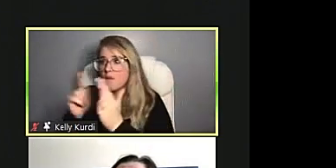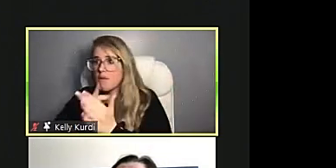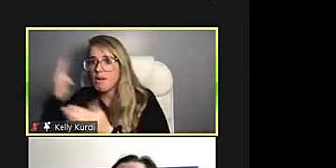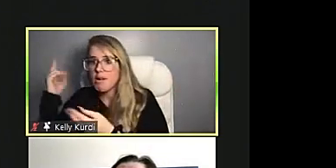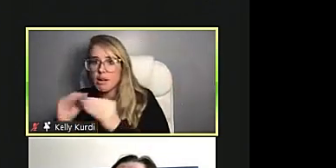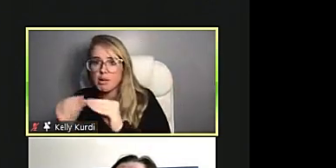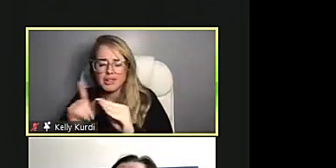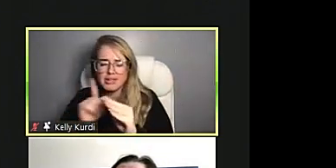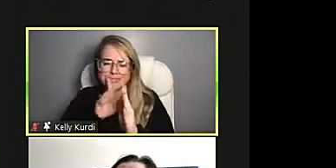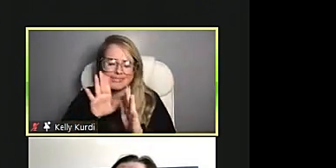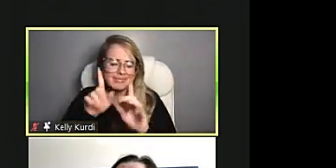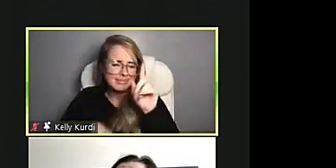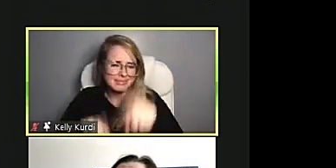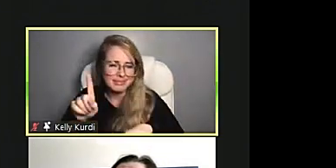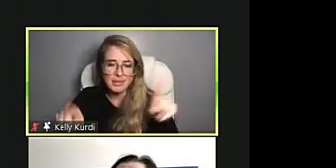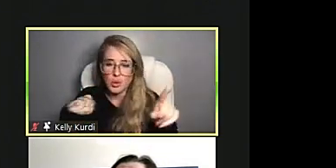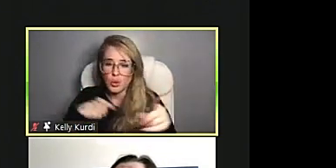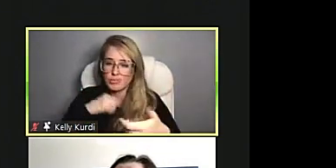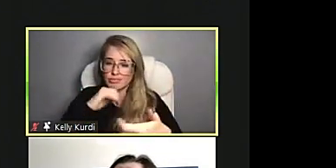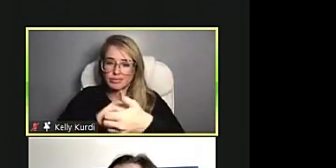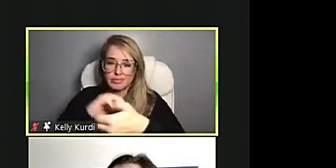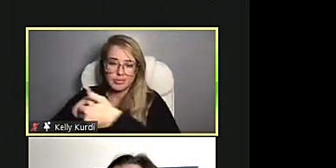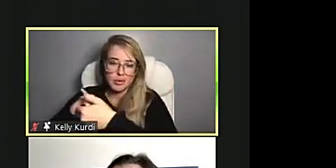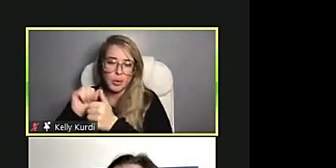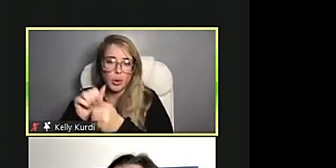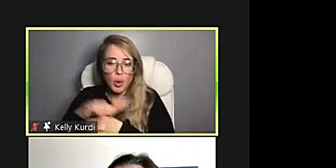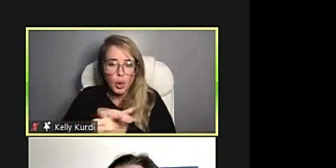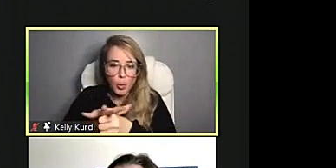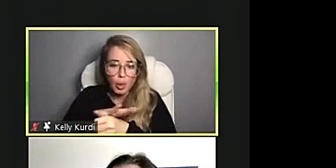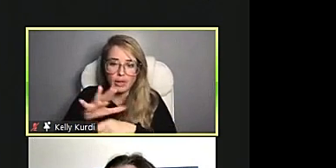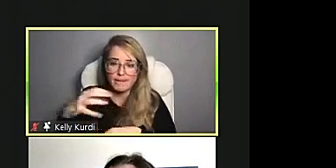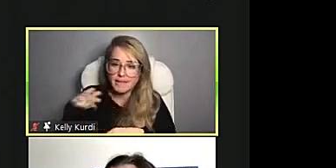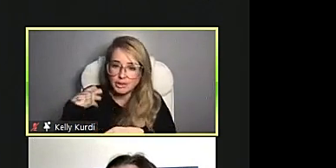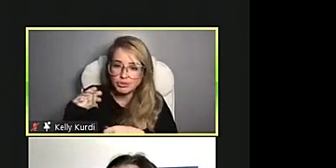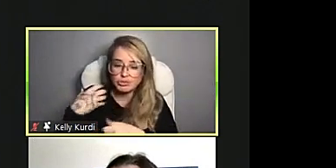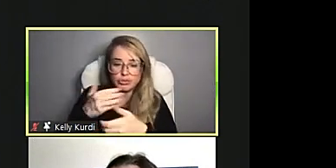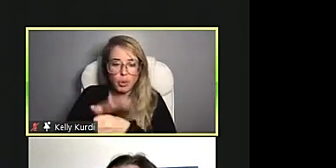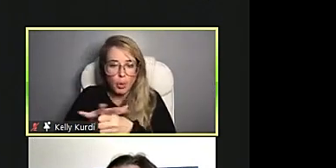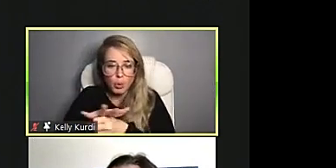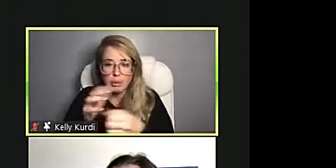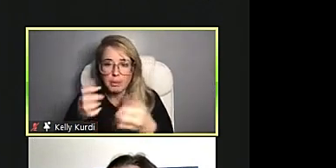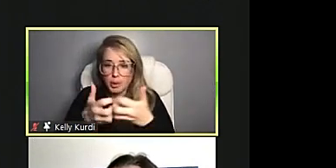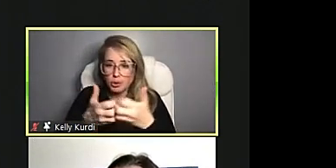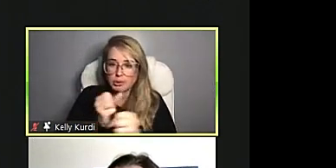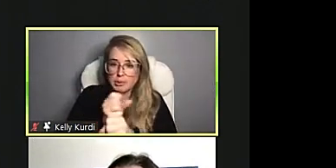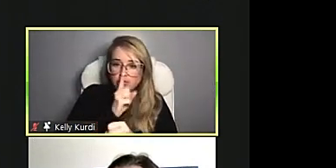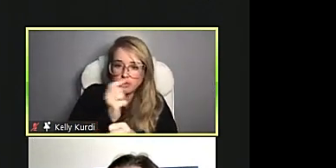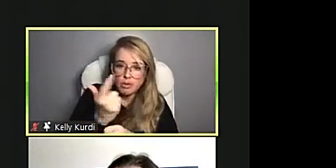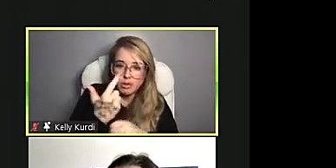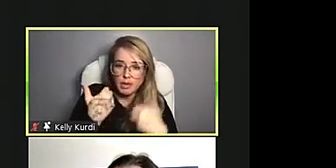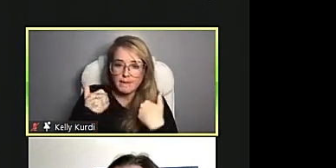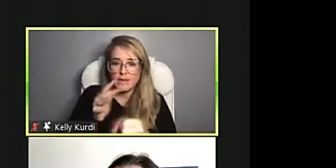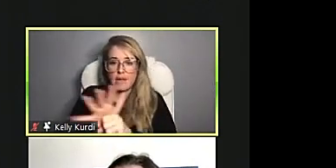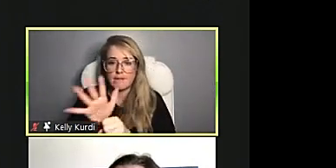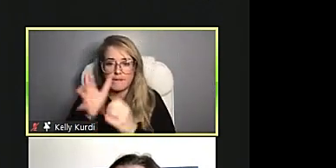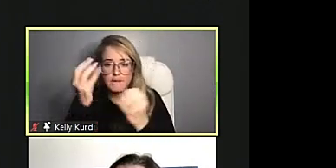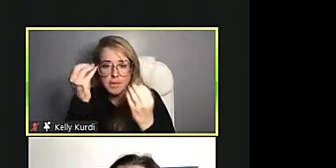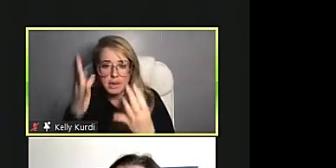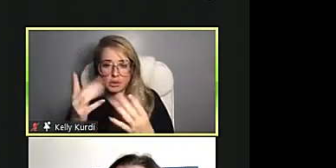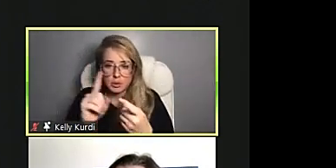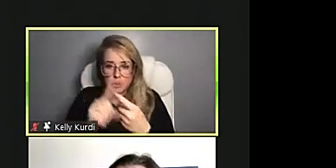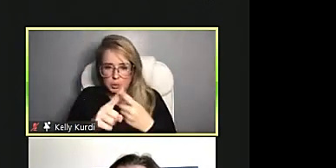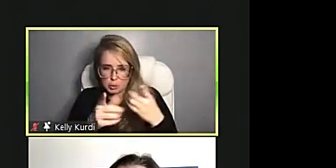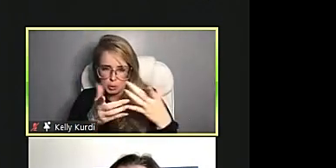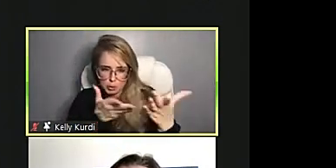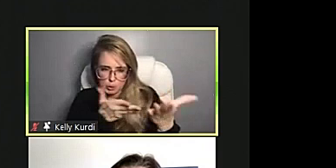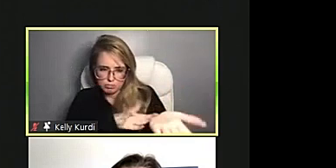with our local public health partners, our local elected officials to ensure that they have the information that they need to make the right decisions for their individual